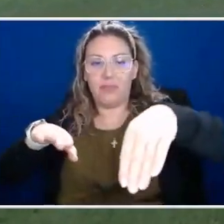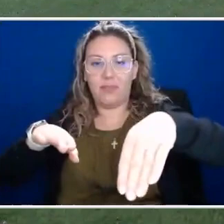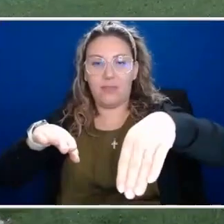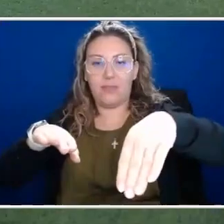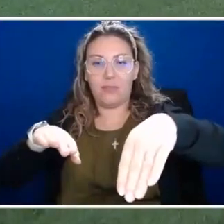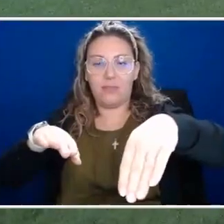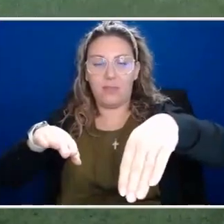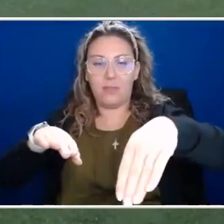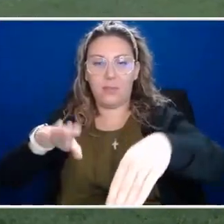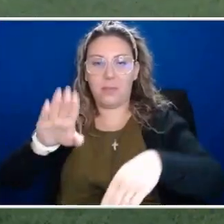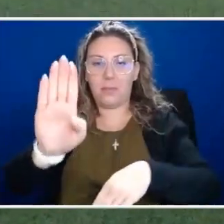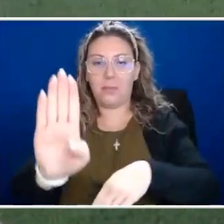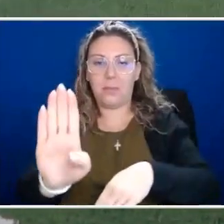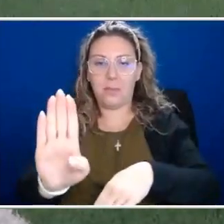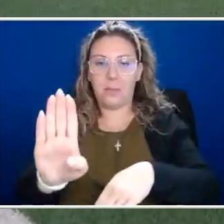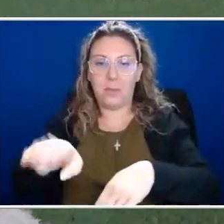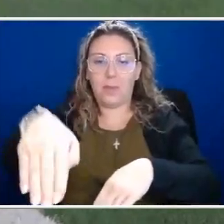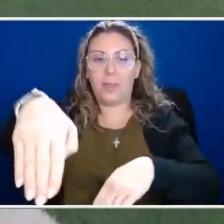step.